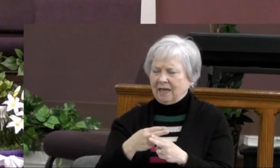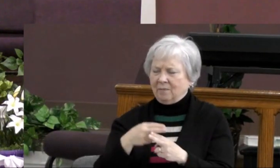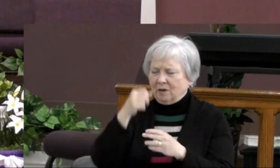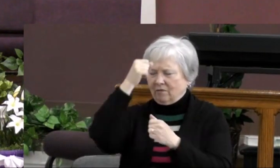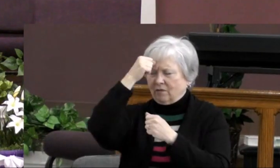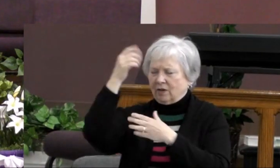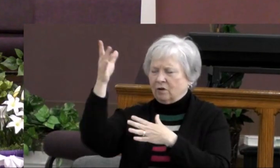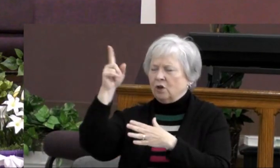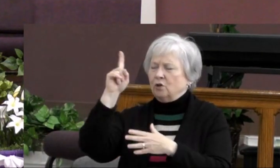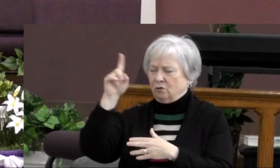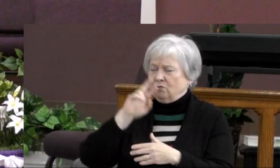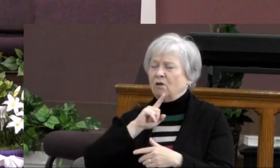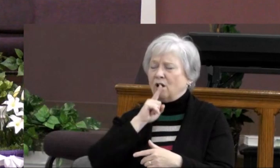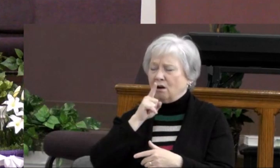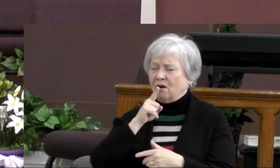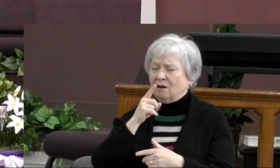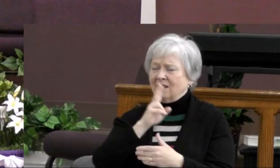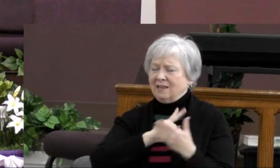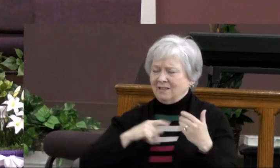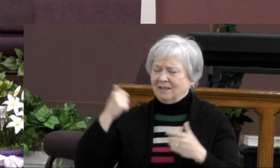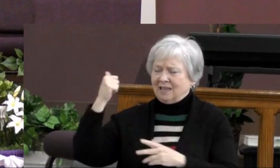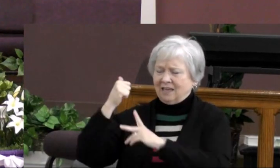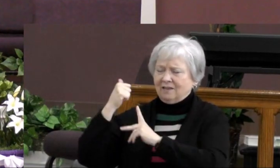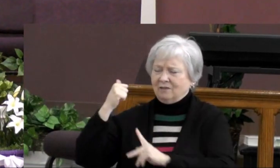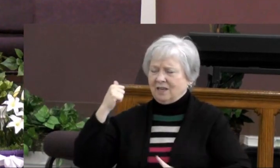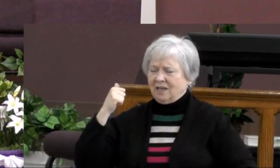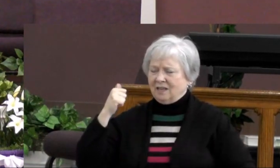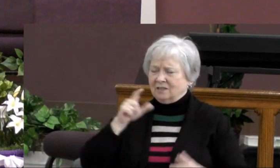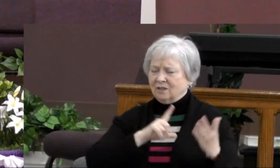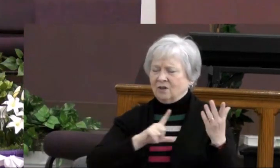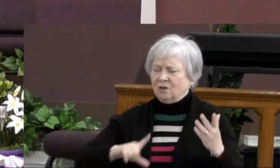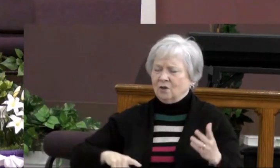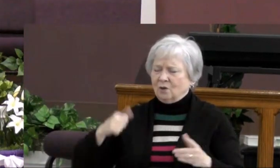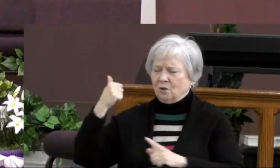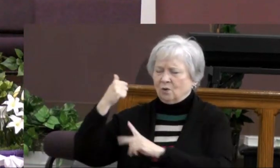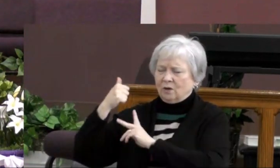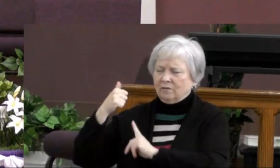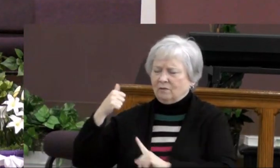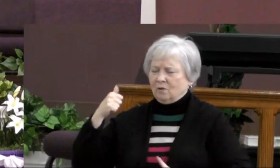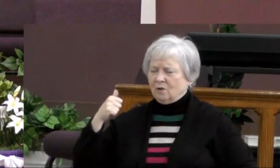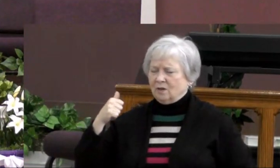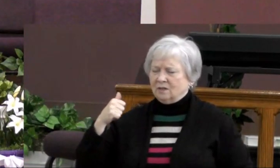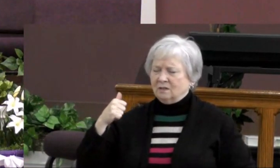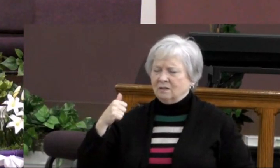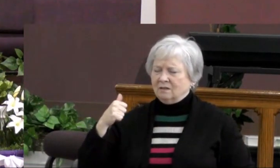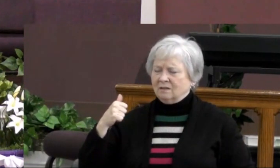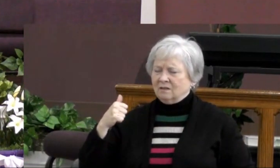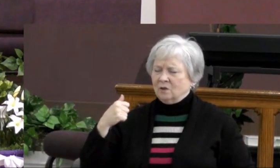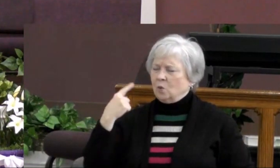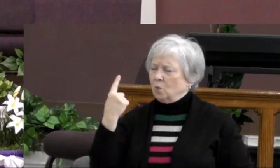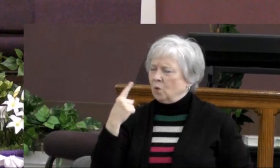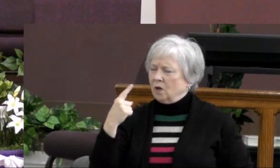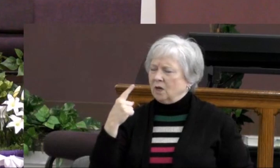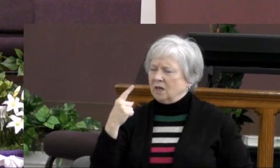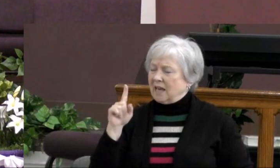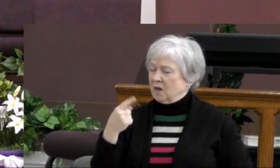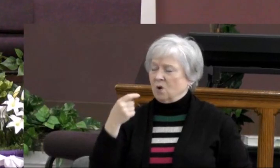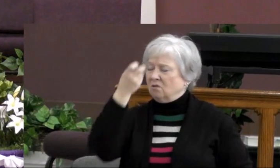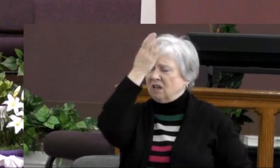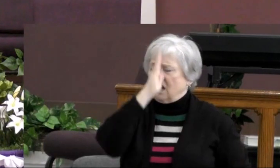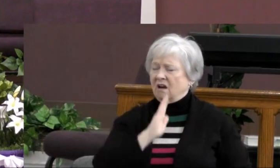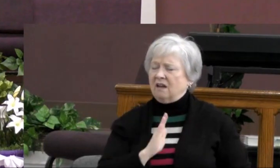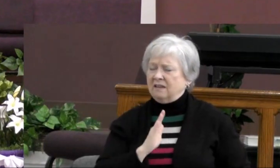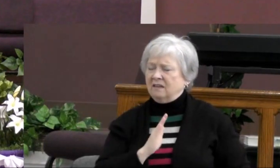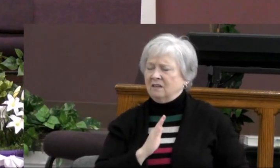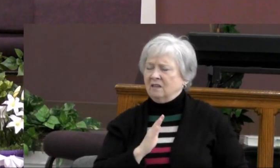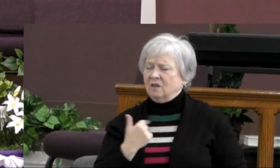You are the King of kings, the Lord of lords, the one and only holy God, Father. We pray that our praises